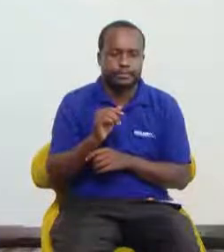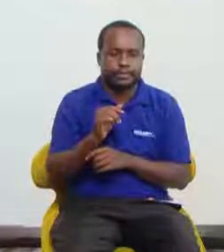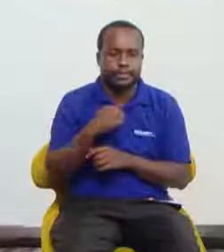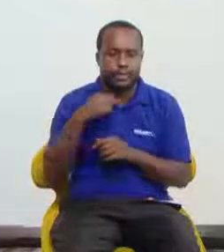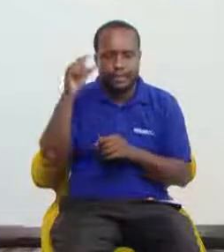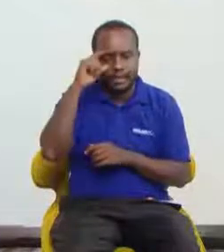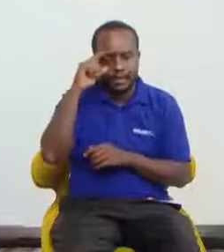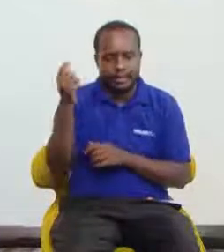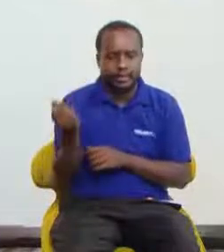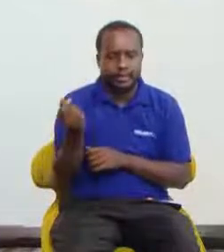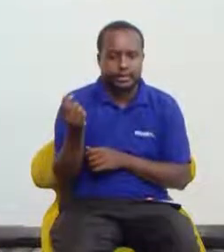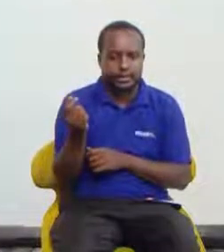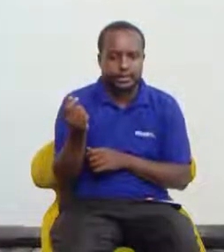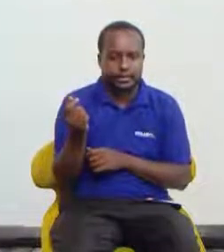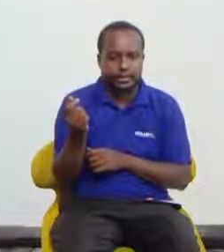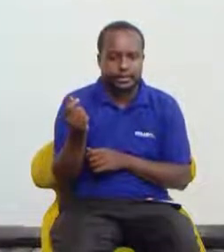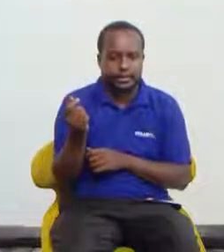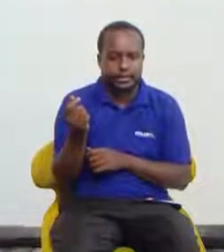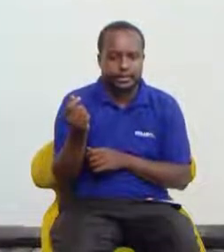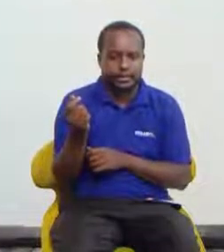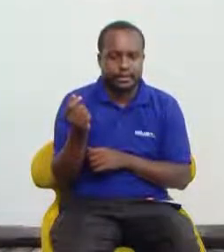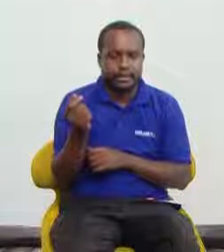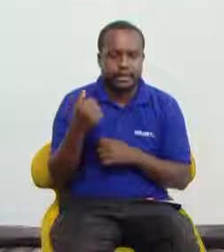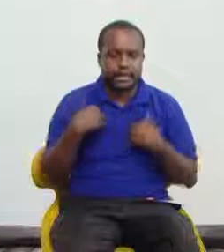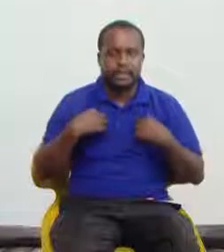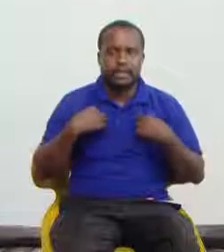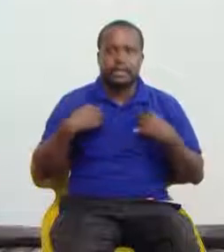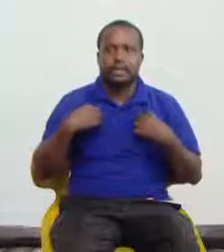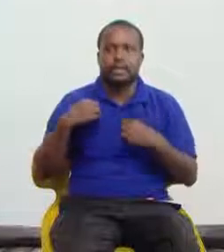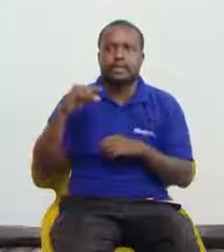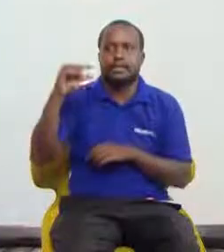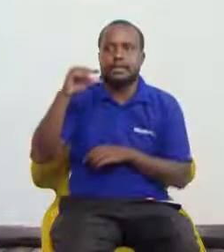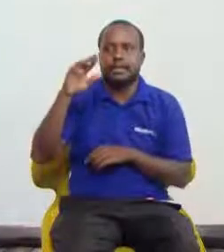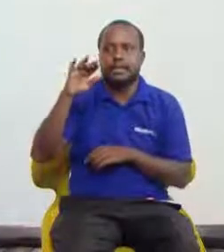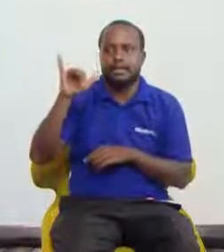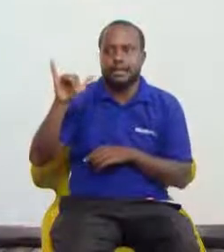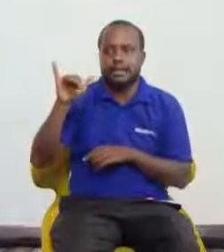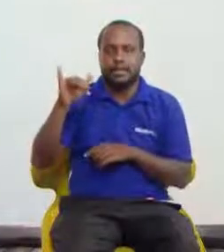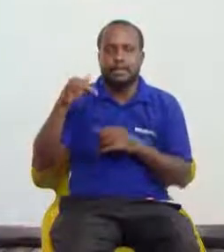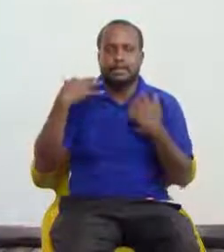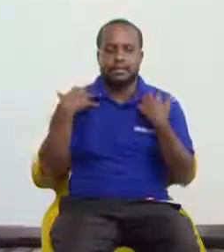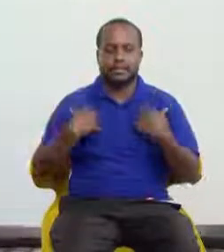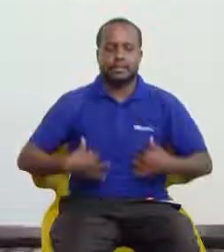glasses, and what else? I'm wearing a gray striped suit, a blue